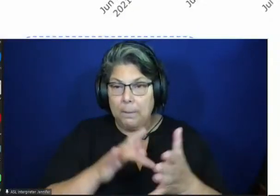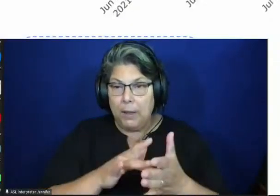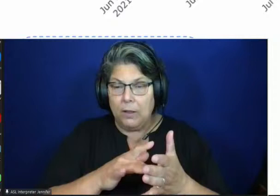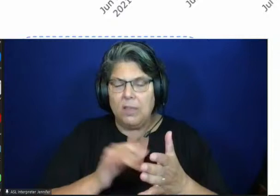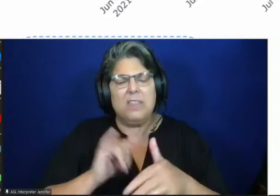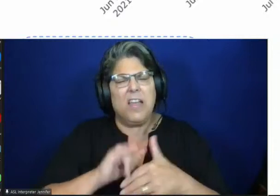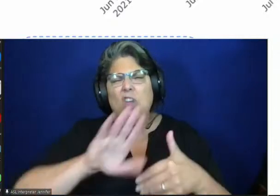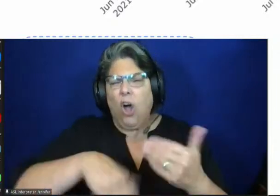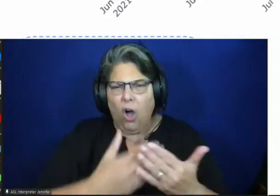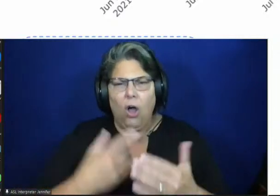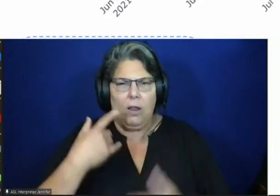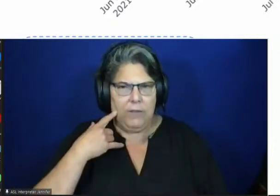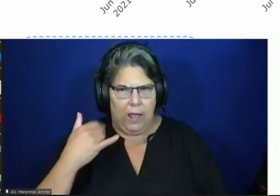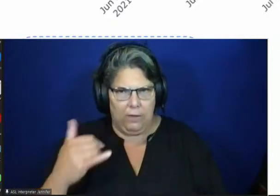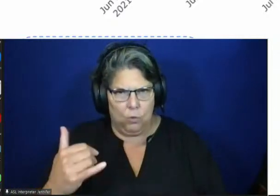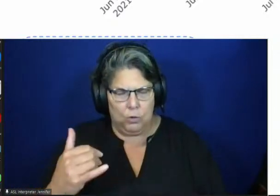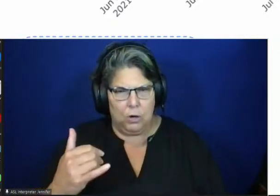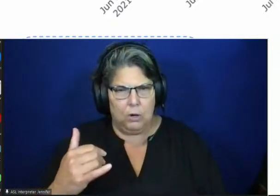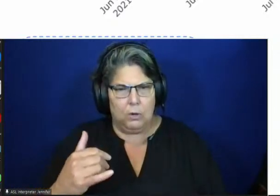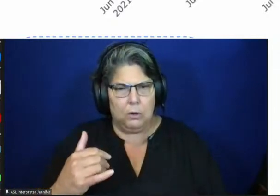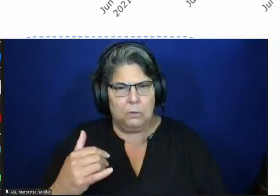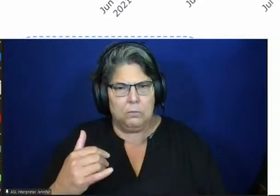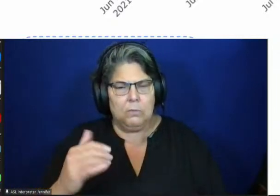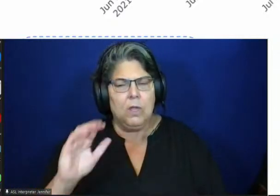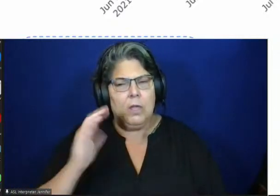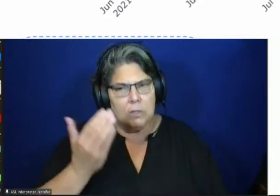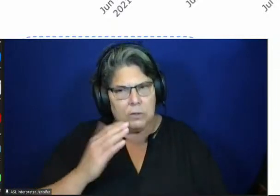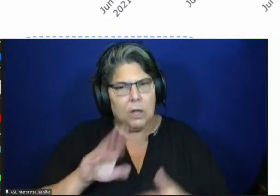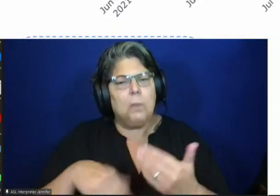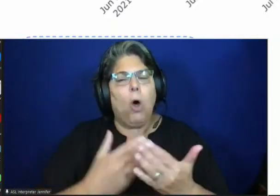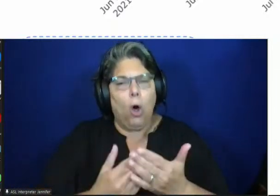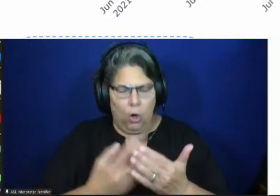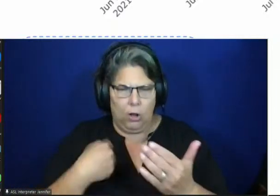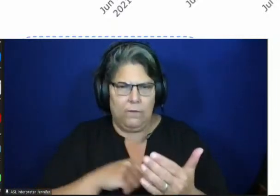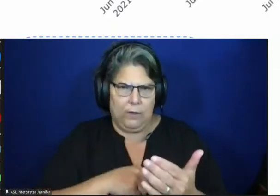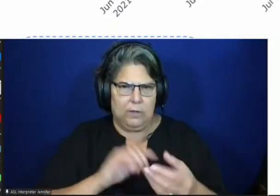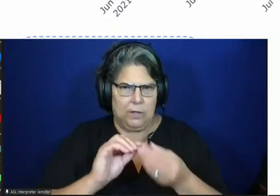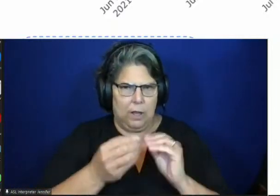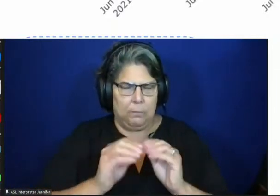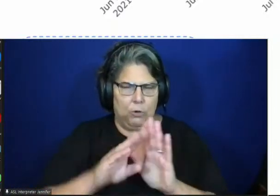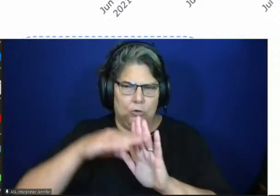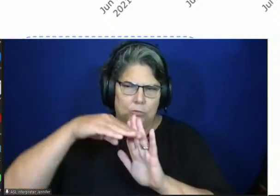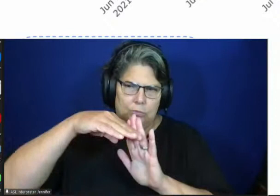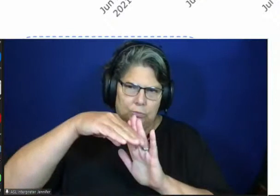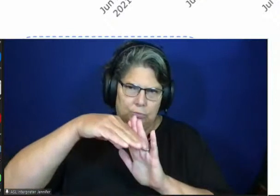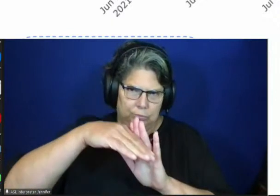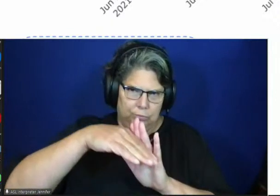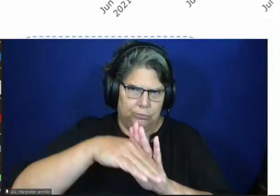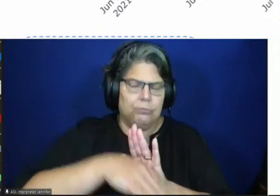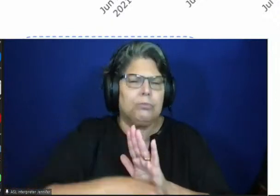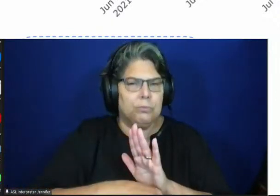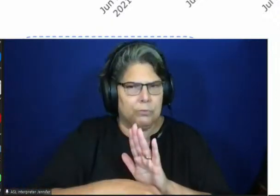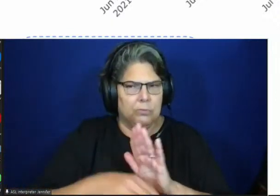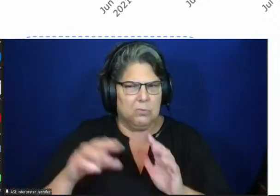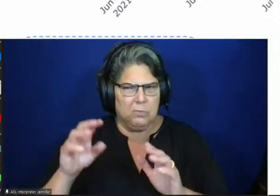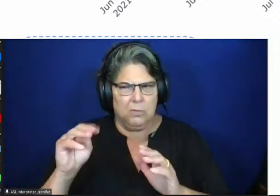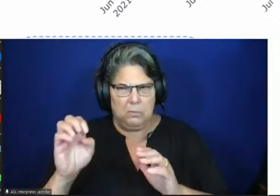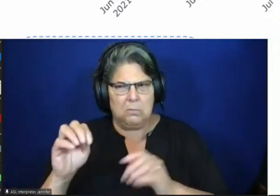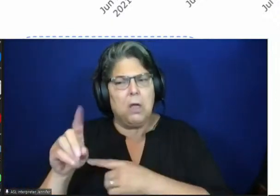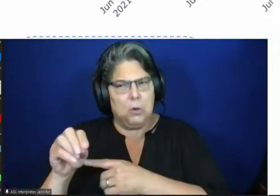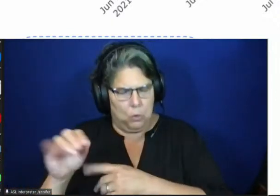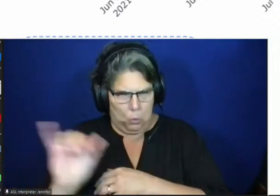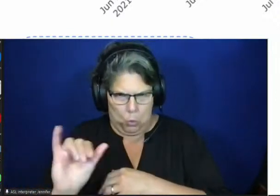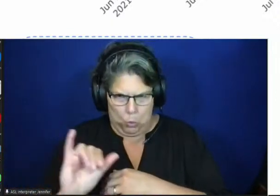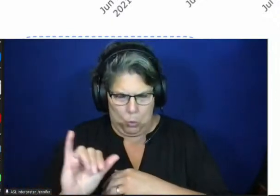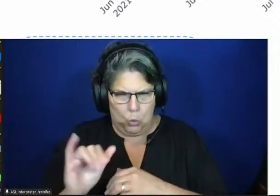of California. So it does look like all of us are trending down now, and Mendocino is part of that trend. We started